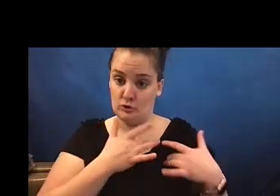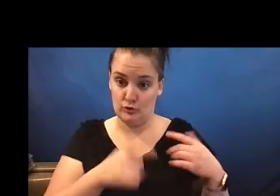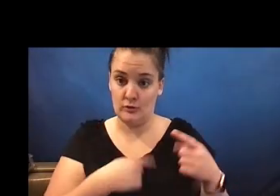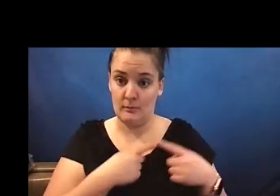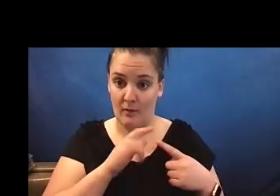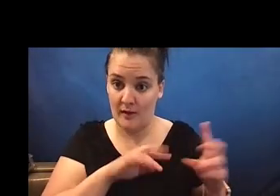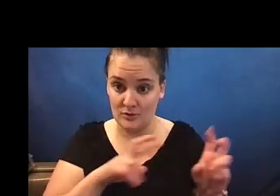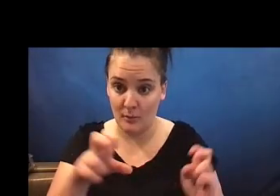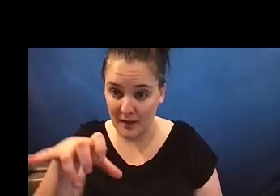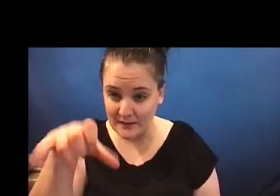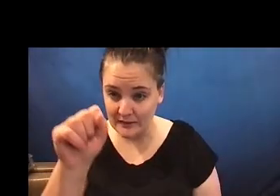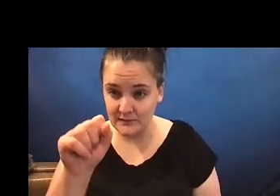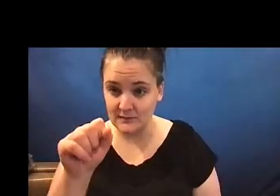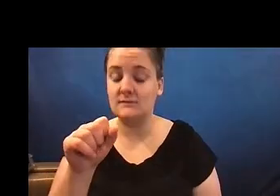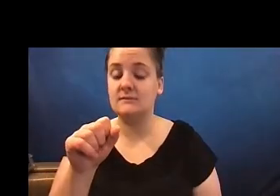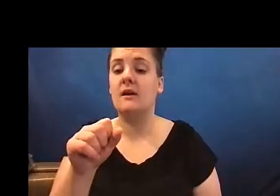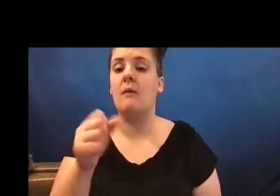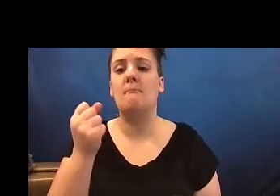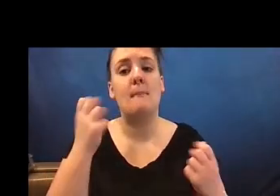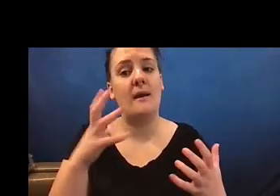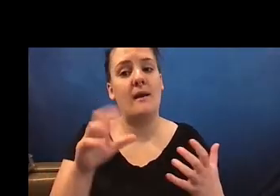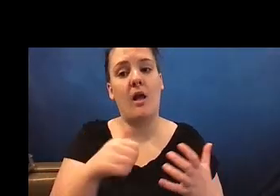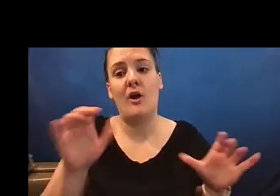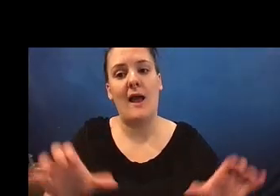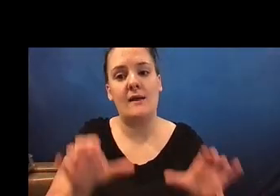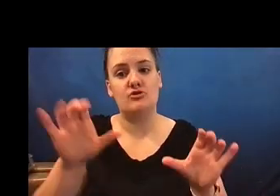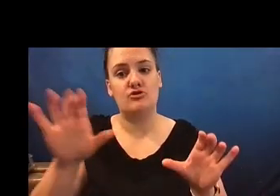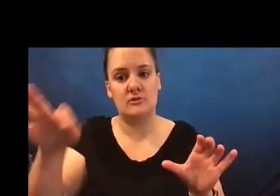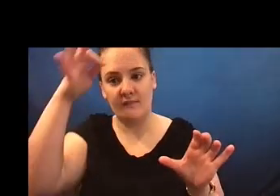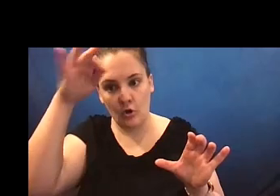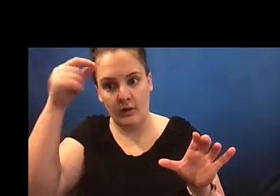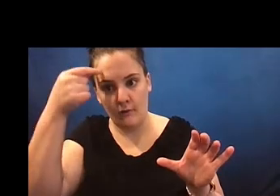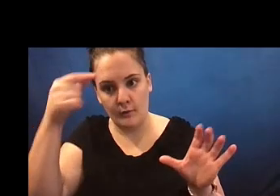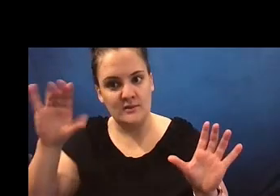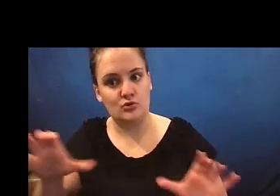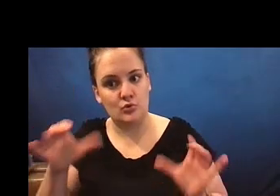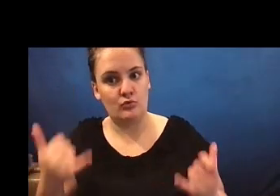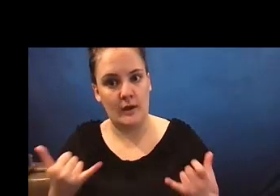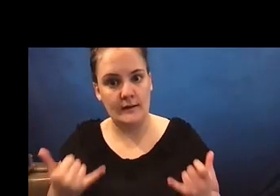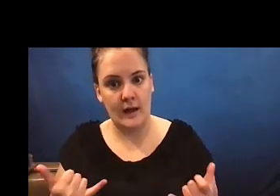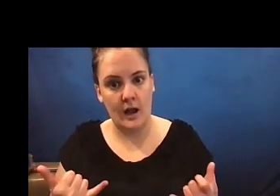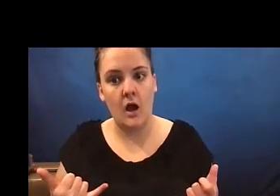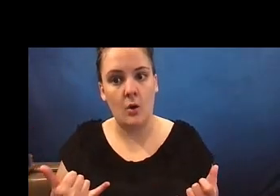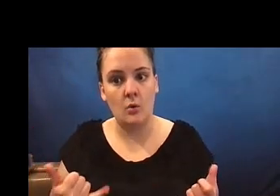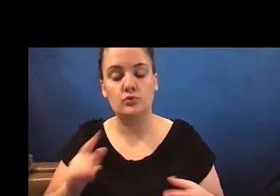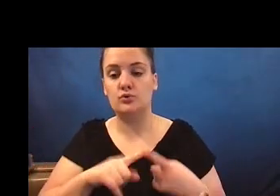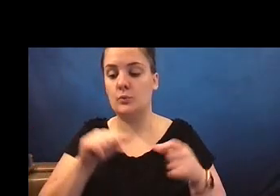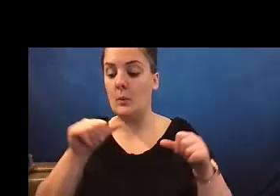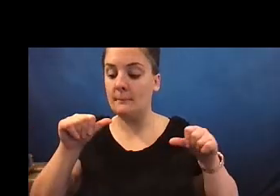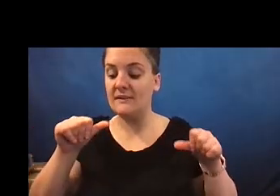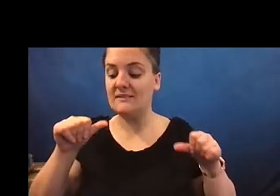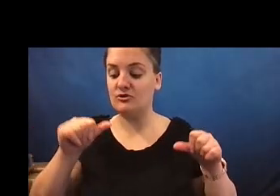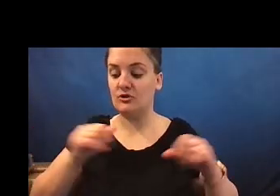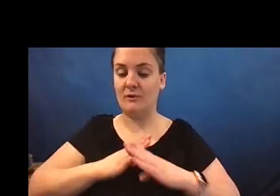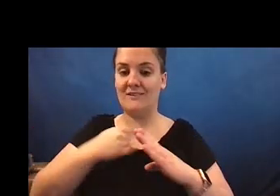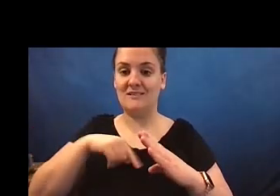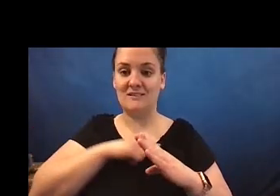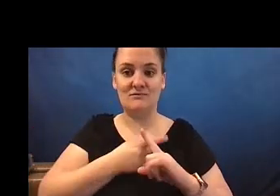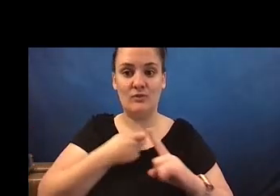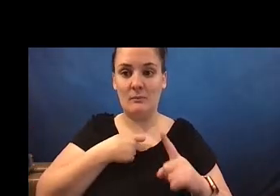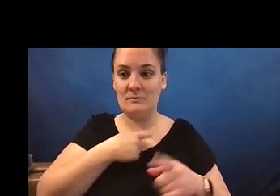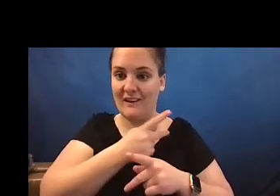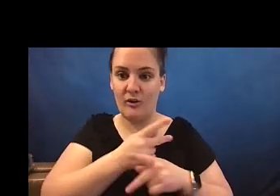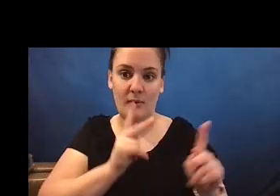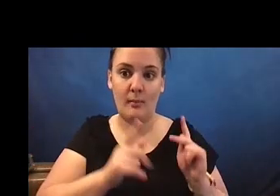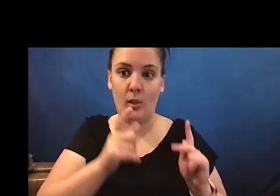and so many other actions that the federal government has taken to potentially prevent us from taking care